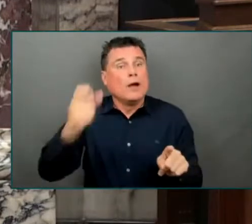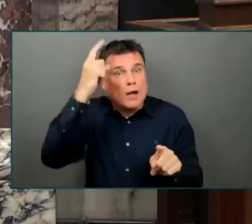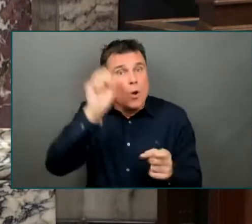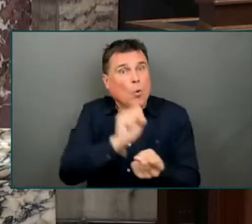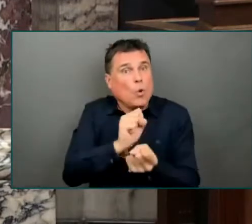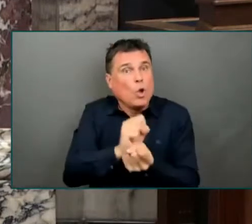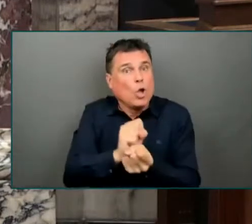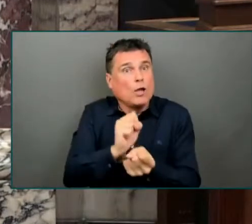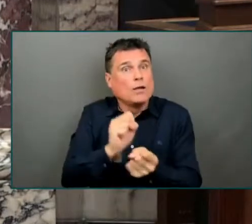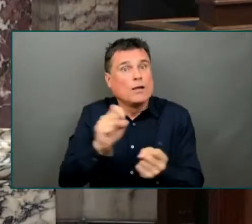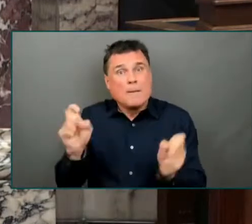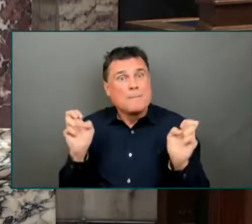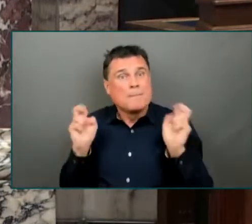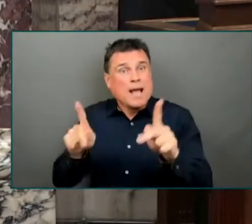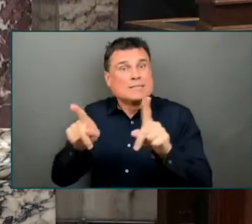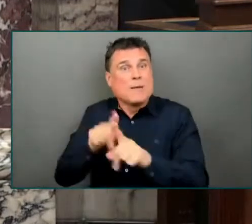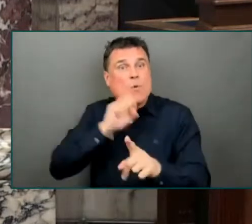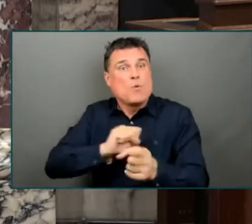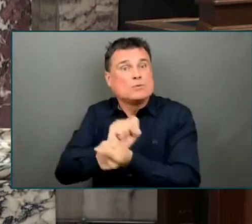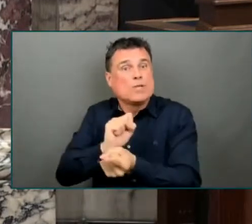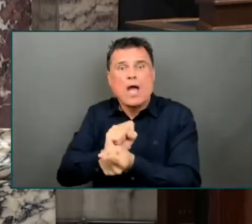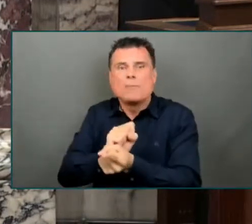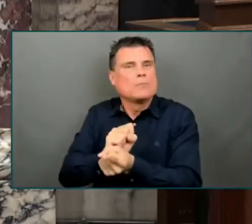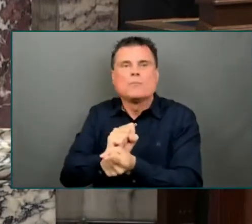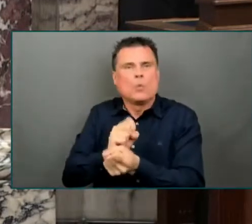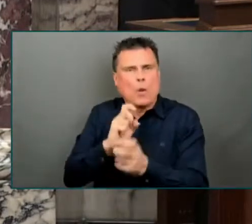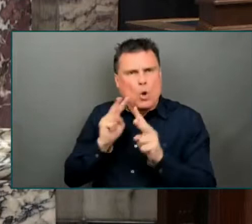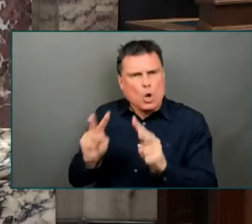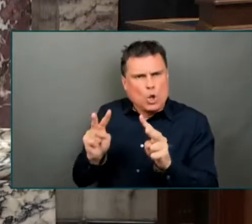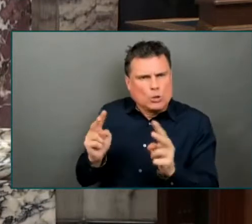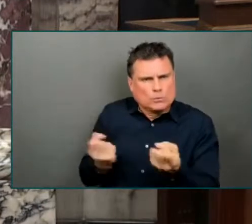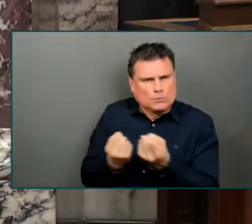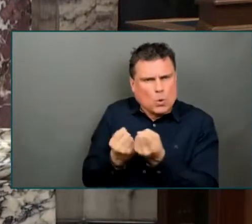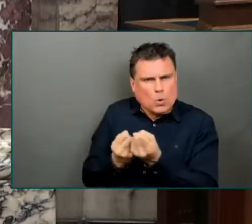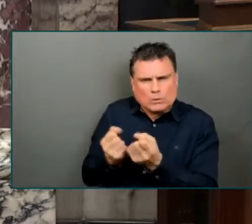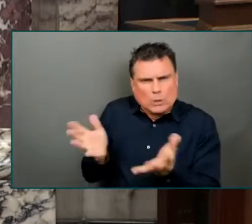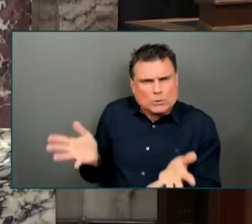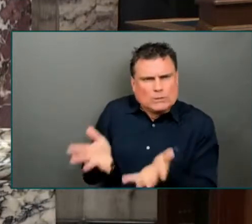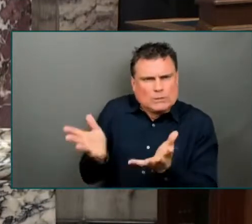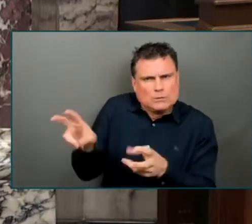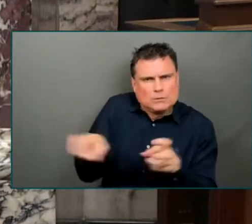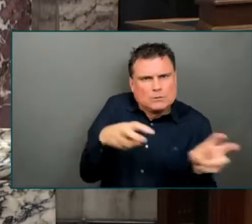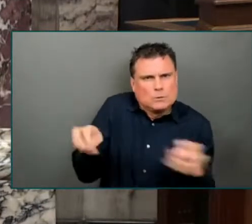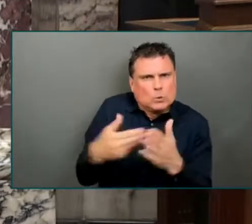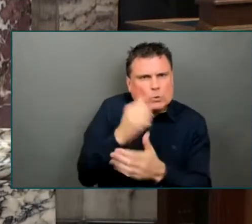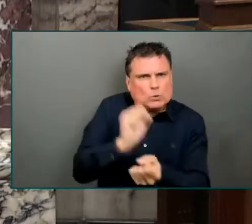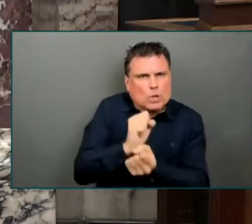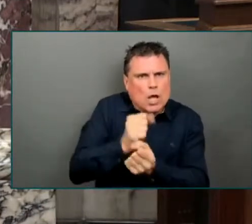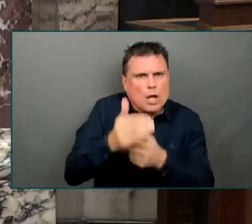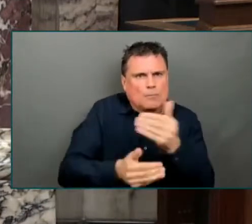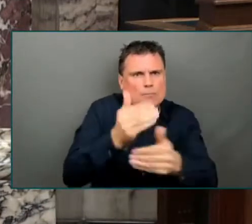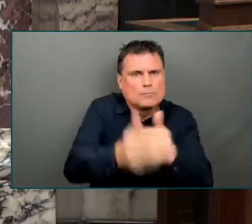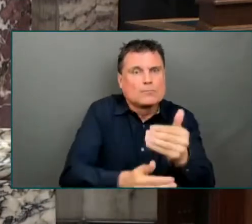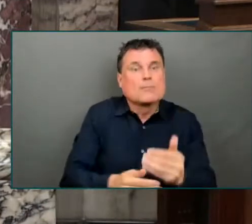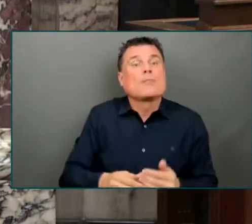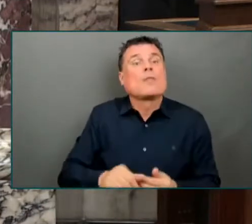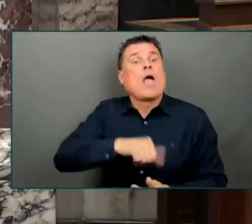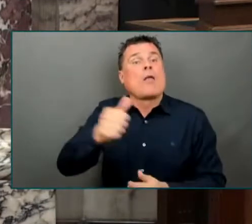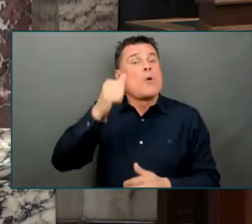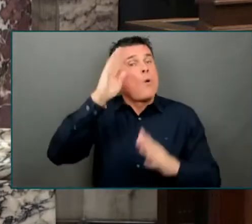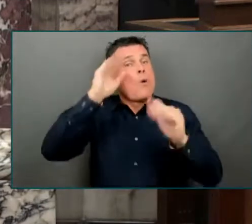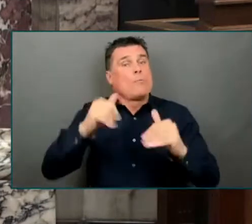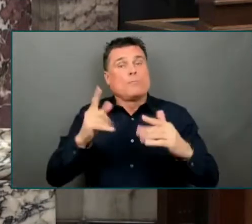Vaccines are another reason for hope. Within a year of BC's first case of COVID-19, we launched the